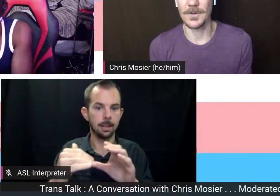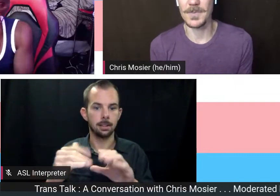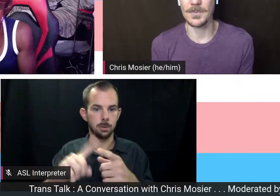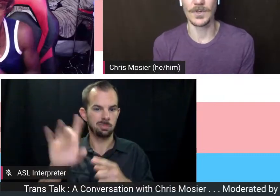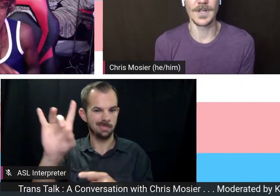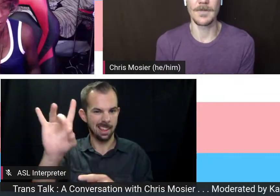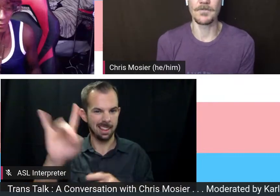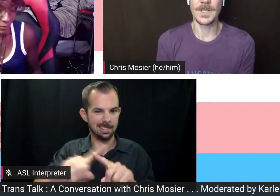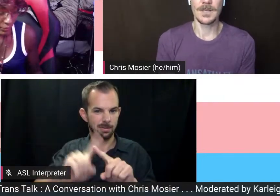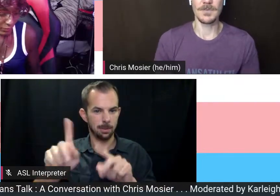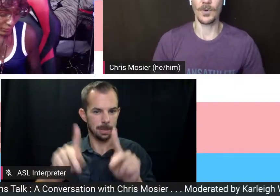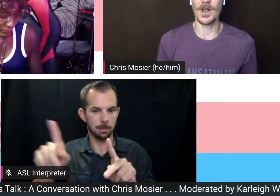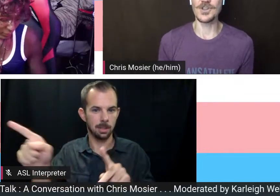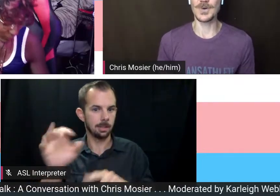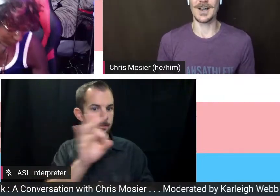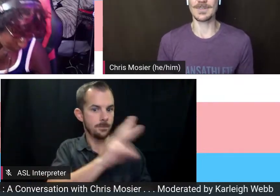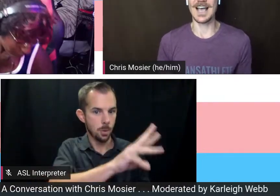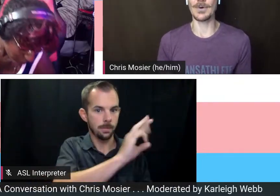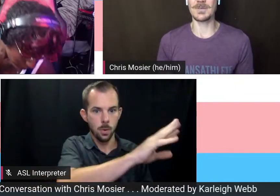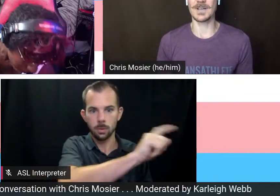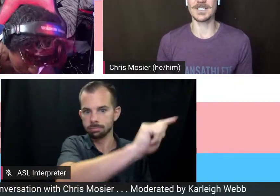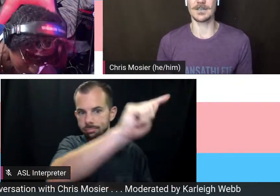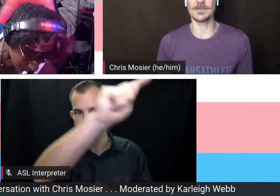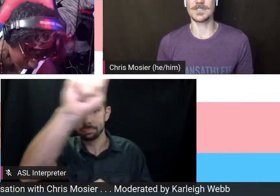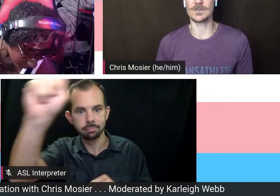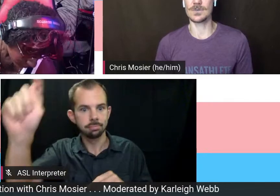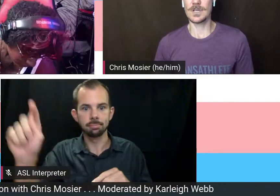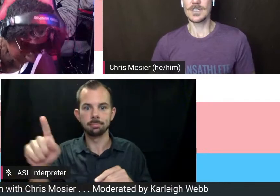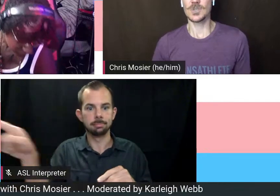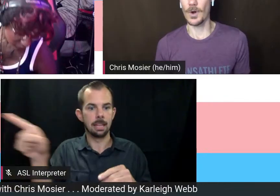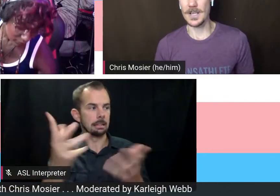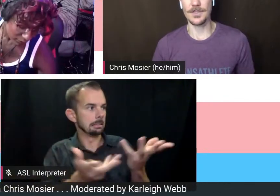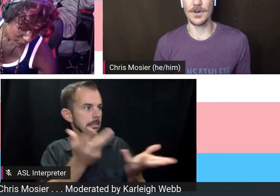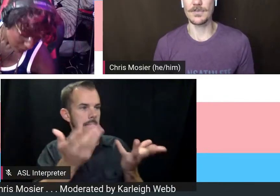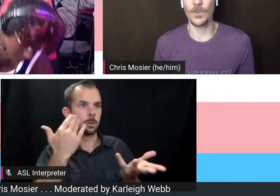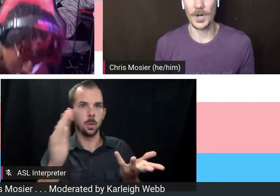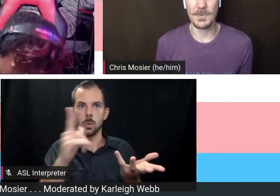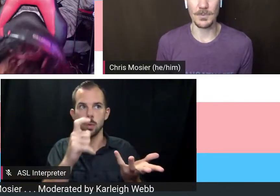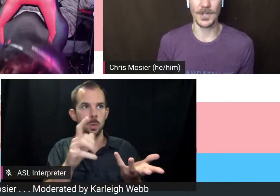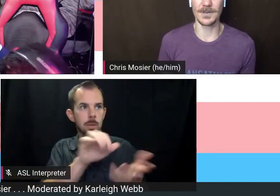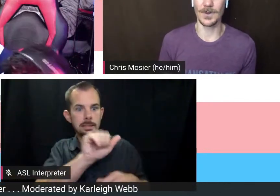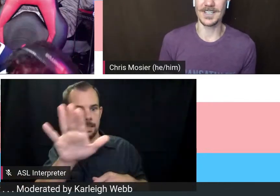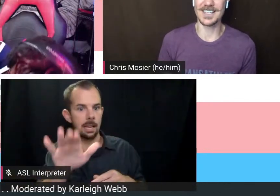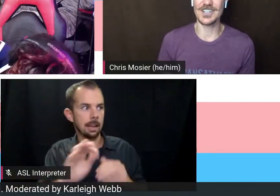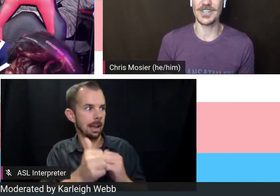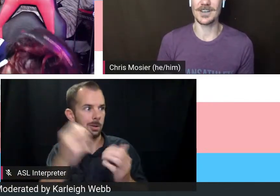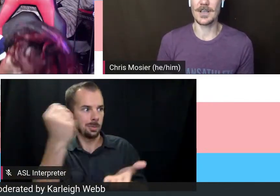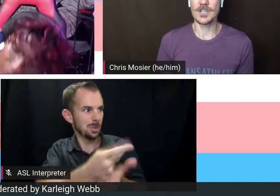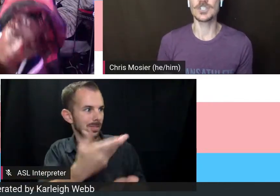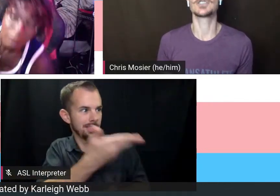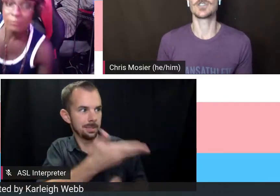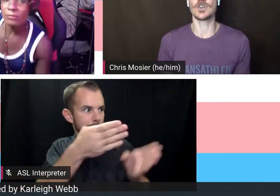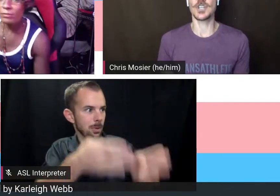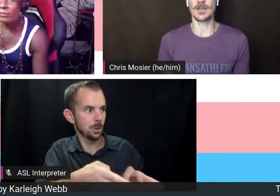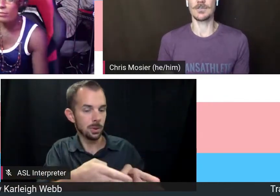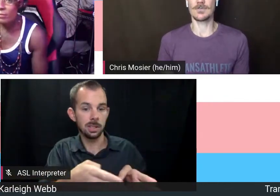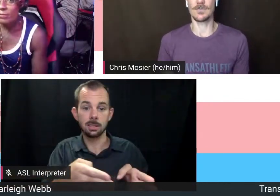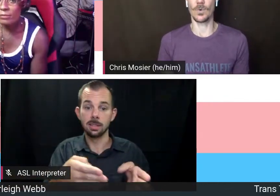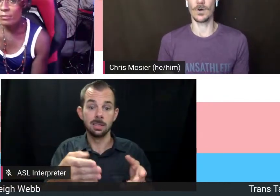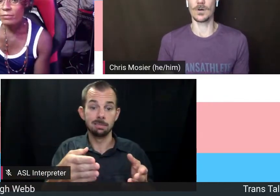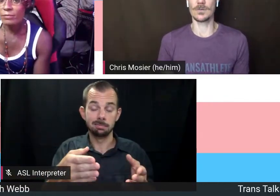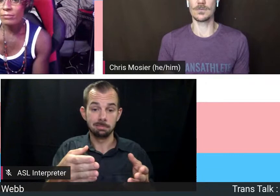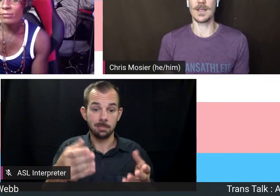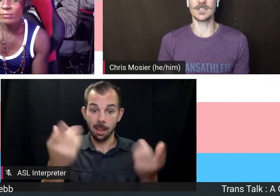to other people. And before I knew it, I was outing myself to 20, 30, 40 people at an organization, just